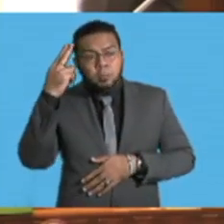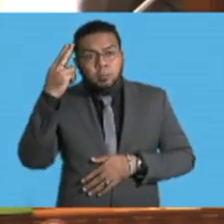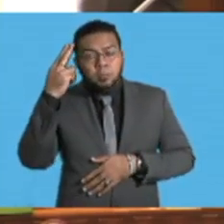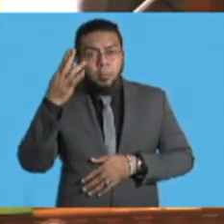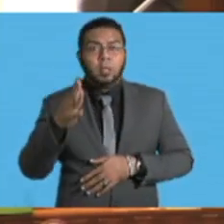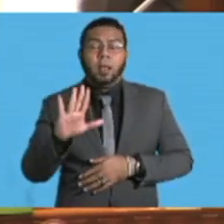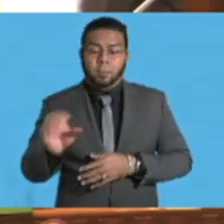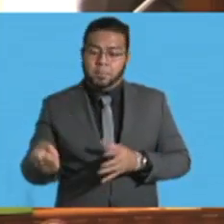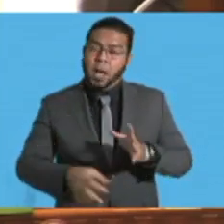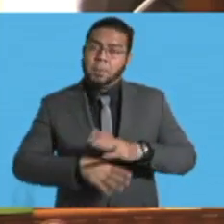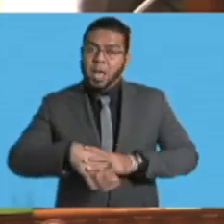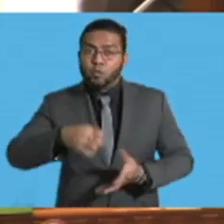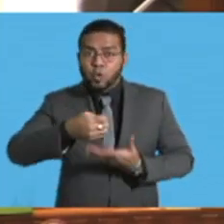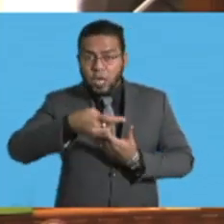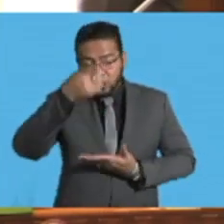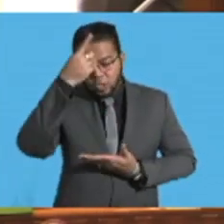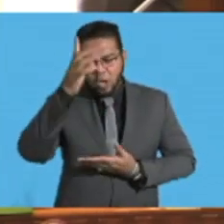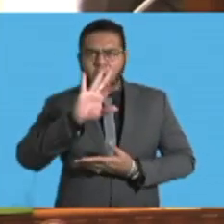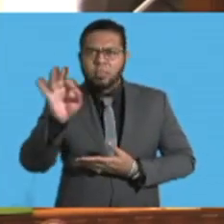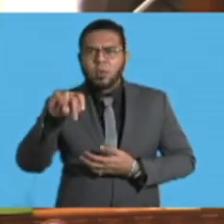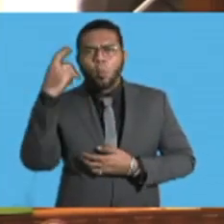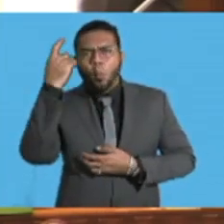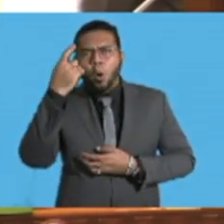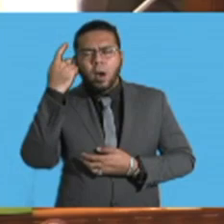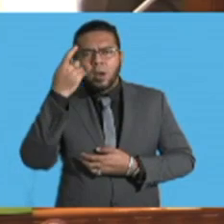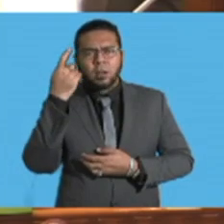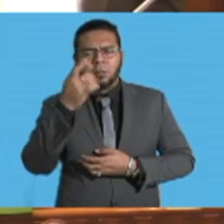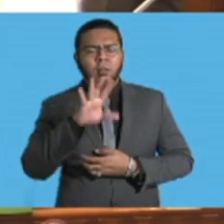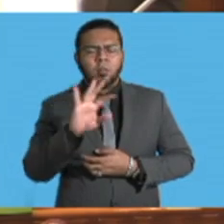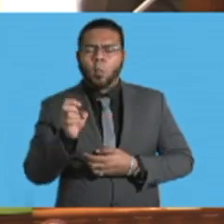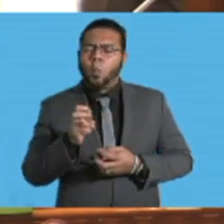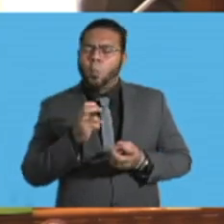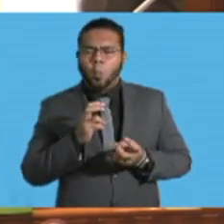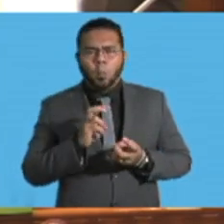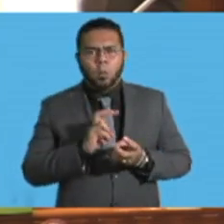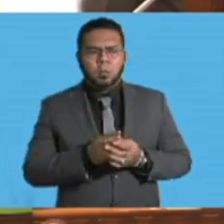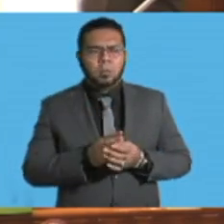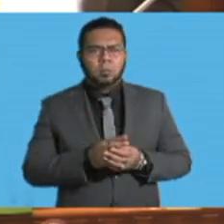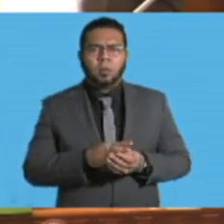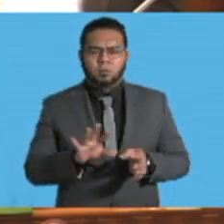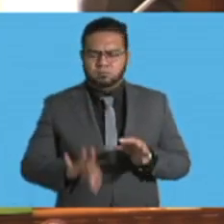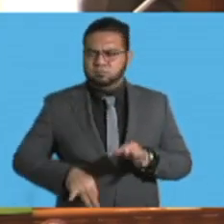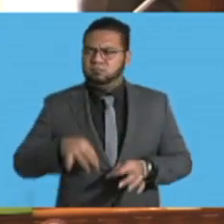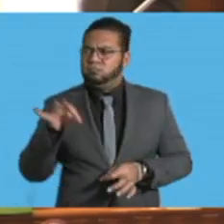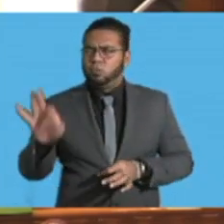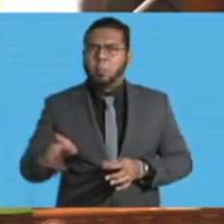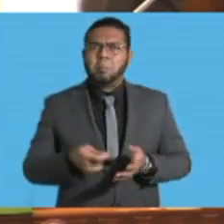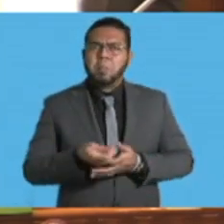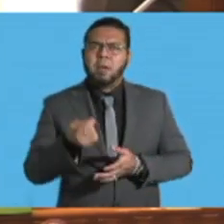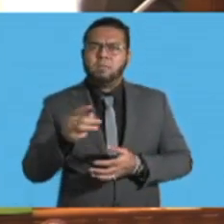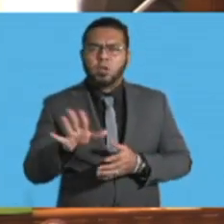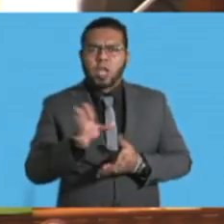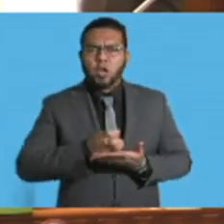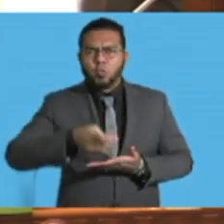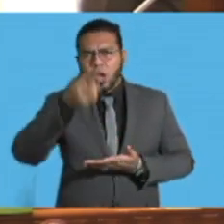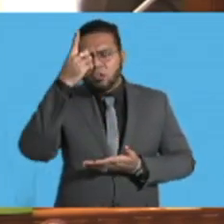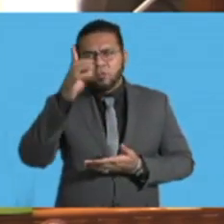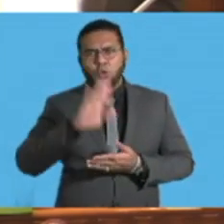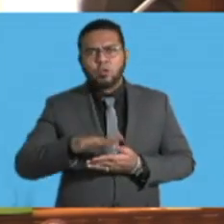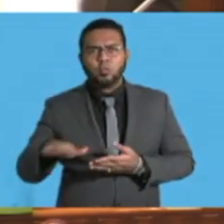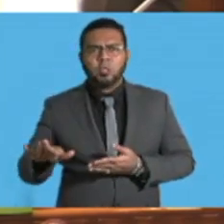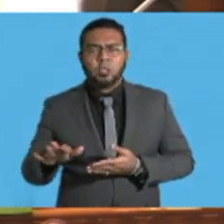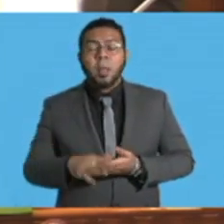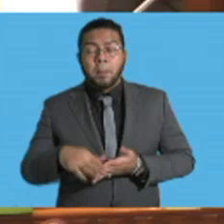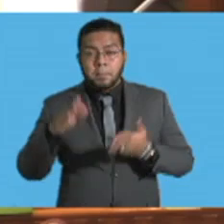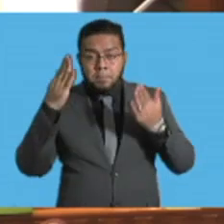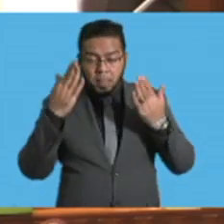of getting educated without him worrying any single moment of forking out expenses for his children's education.